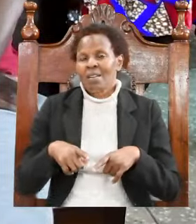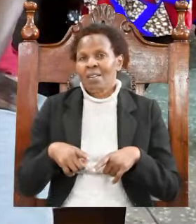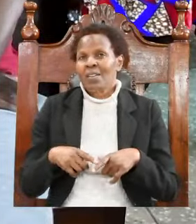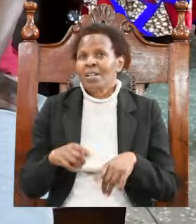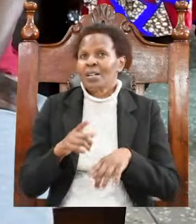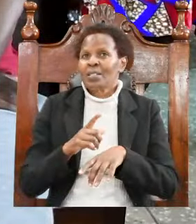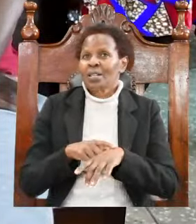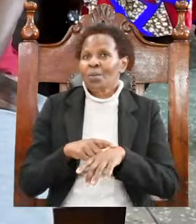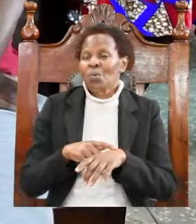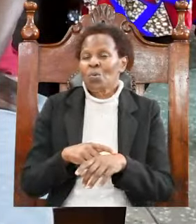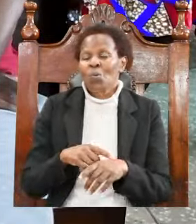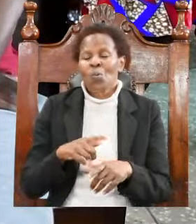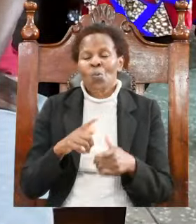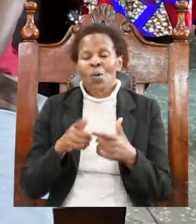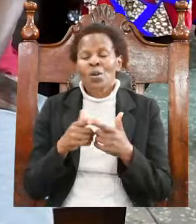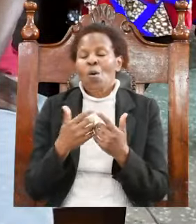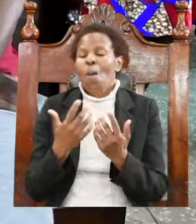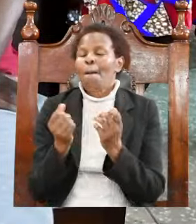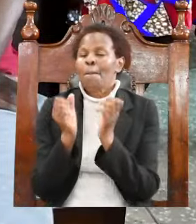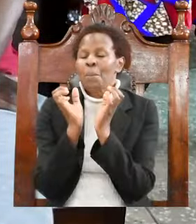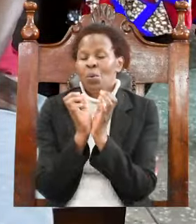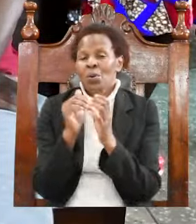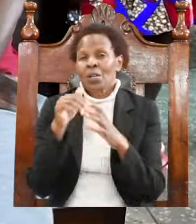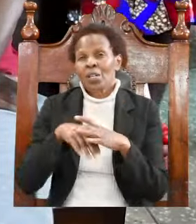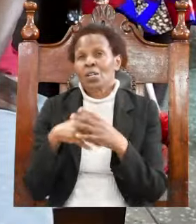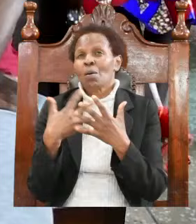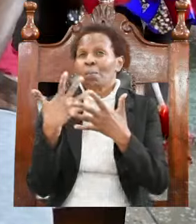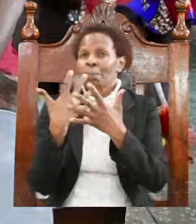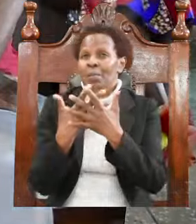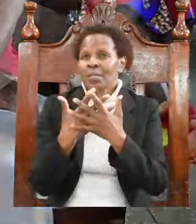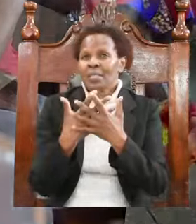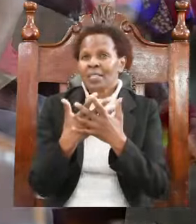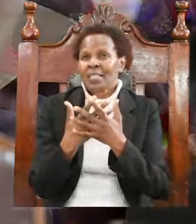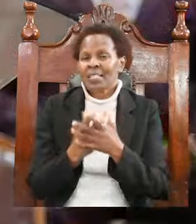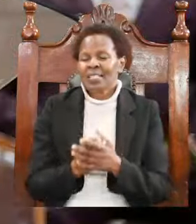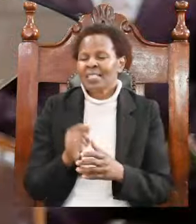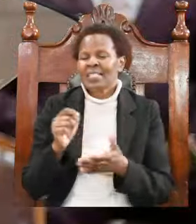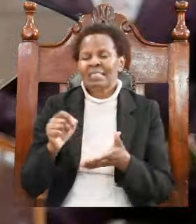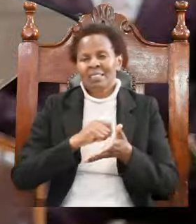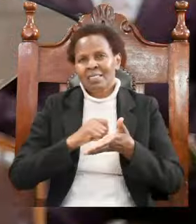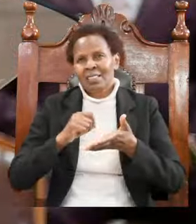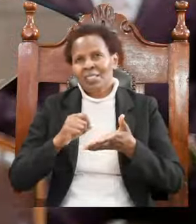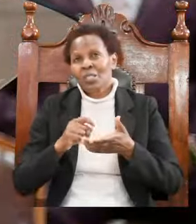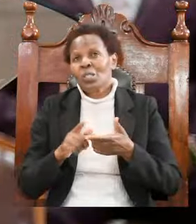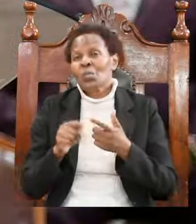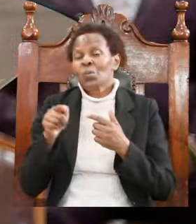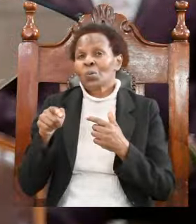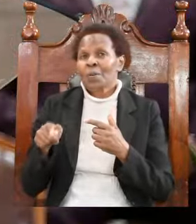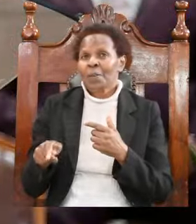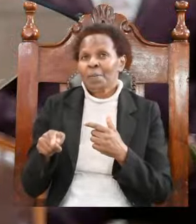Paul was actually in prison, and Timothy was not around, so he's writing this letter to Timothy,